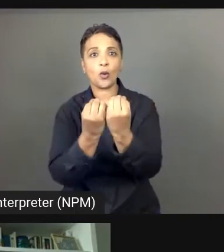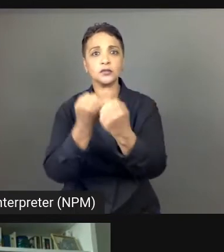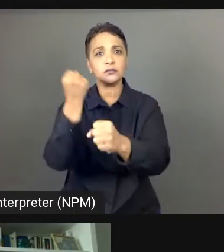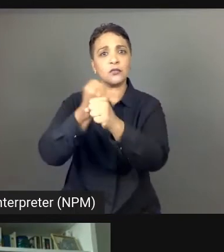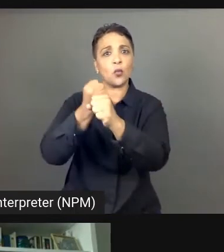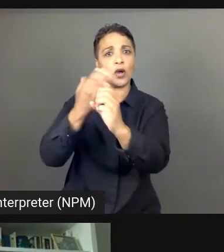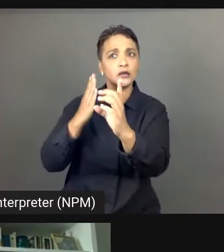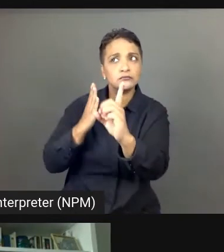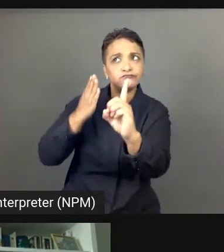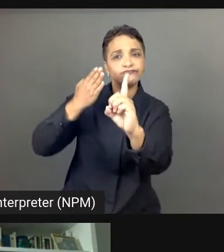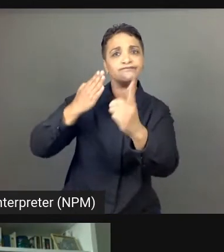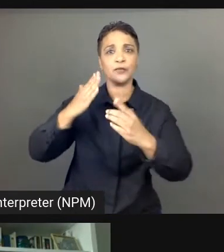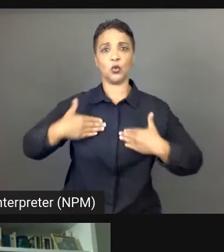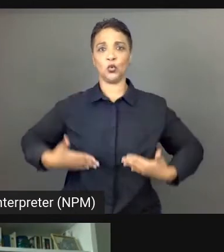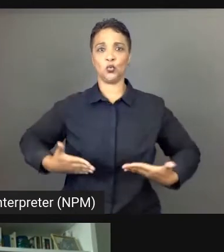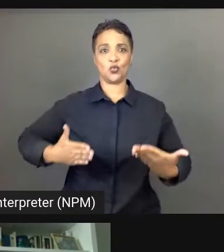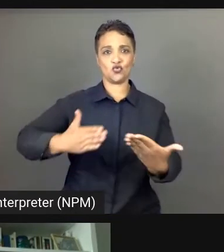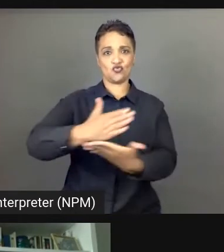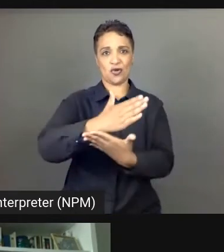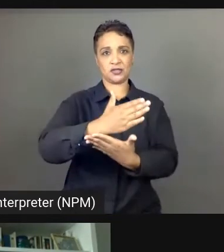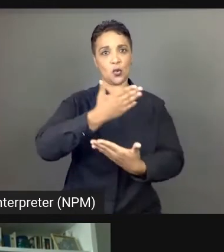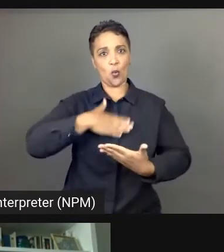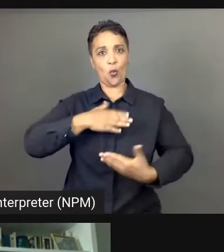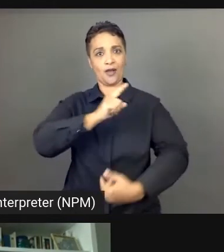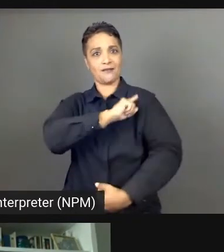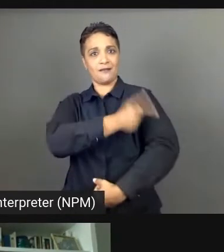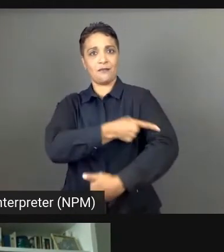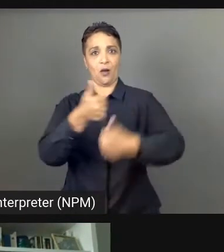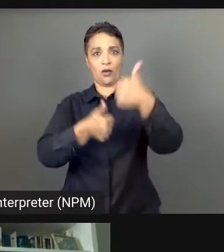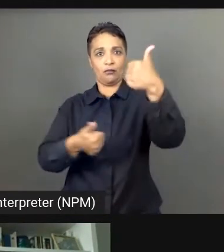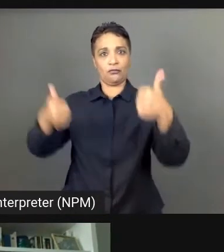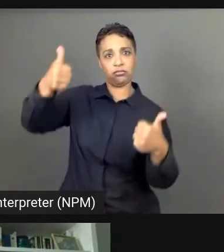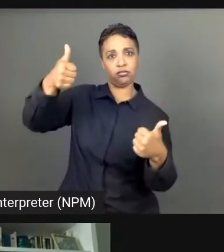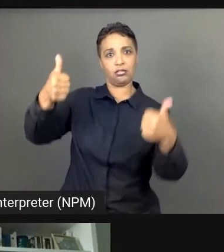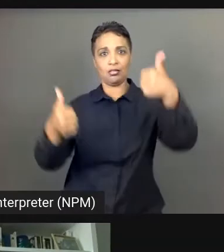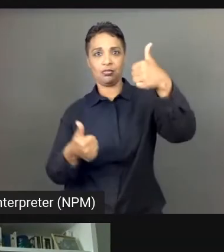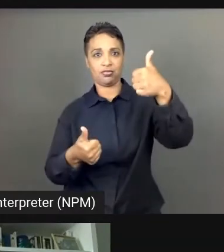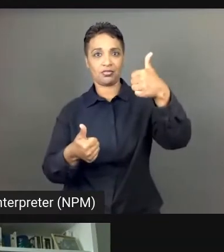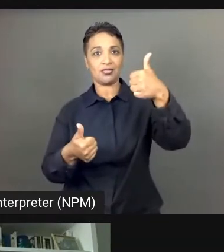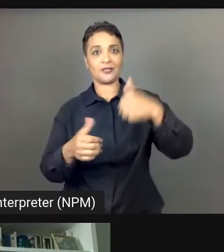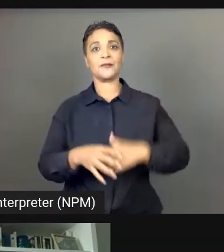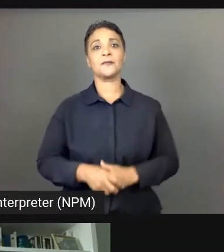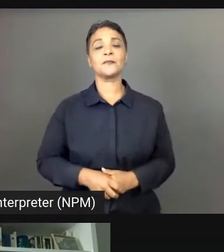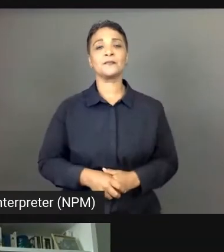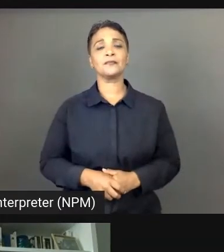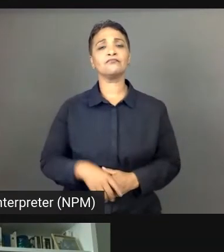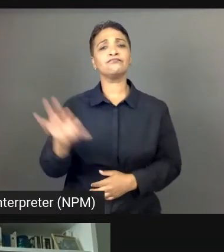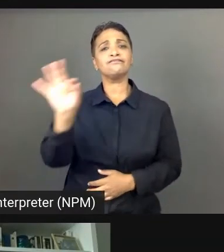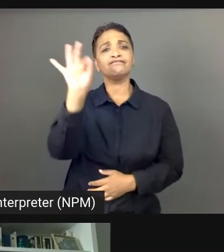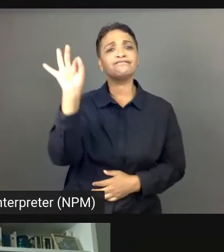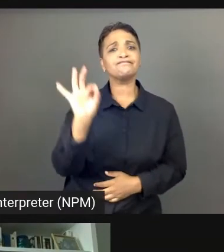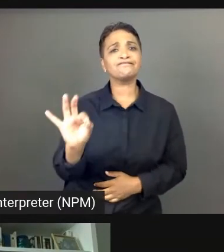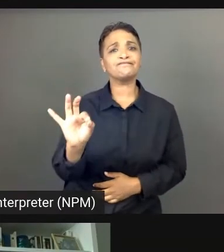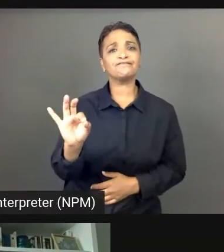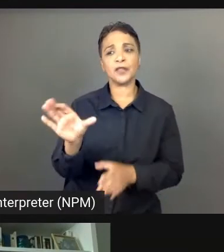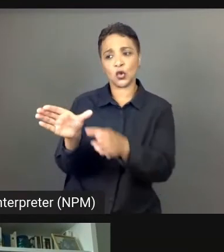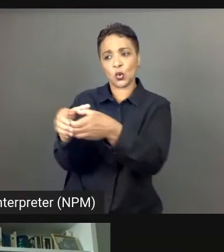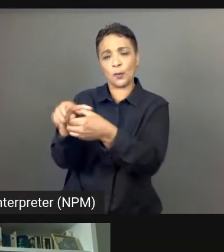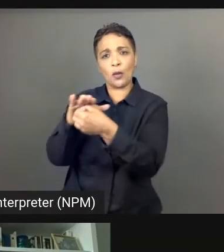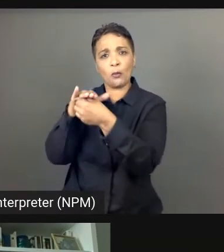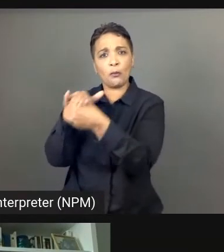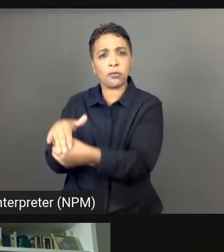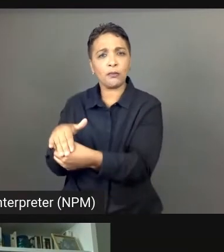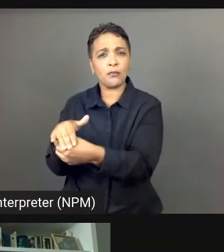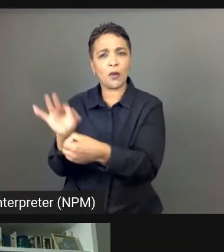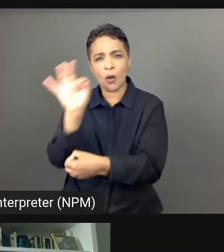power. And your question, Clara, is why is participation of marginalized people so important to the human rights movement?